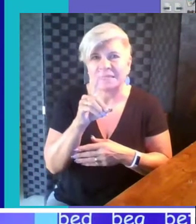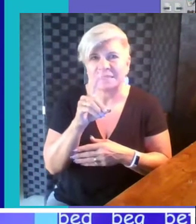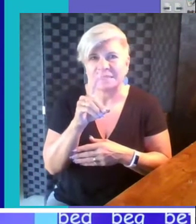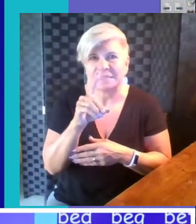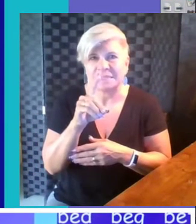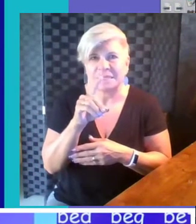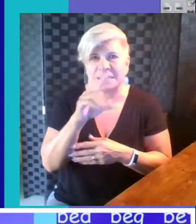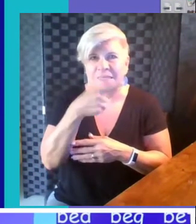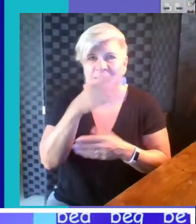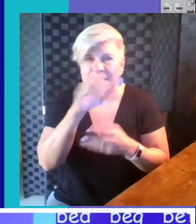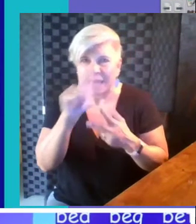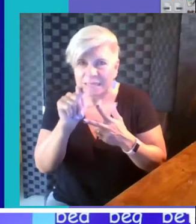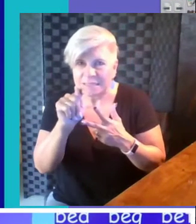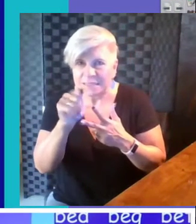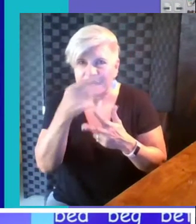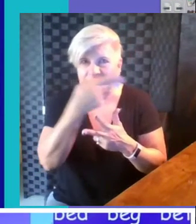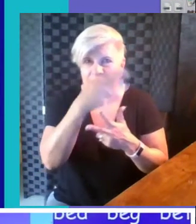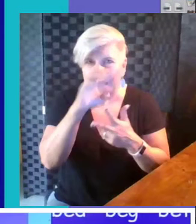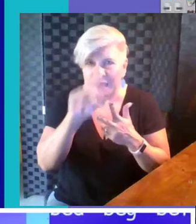g-et,